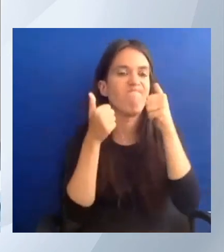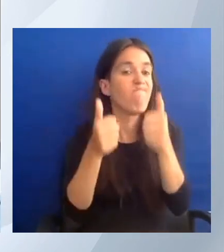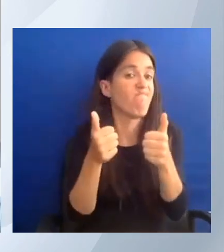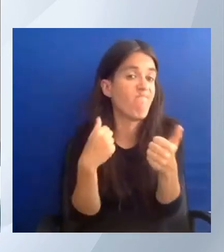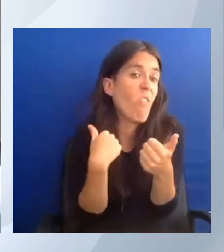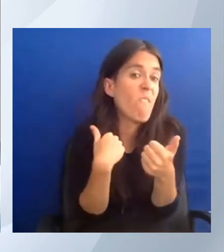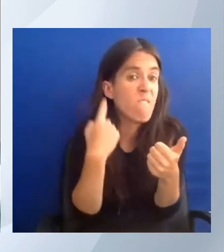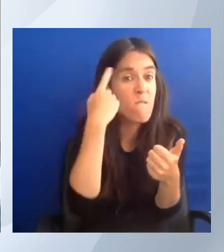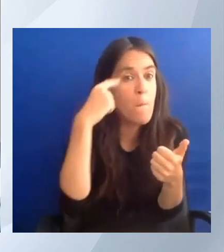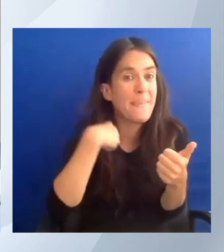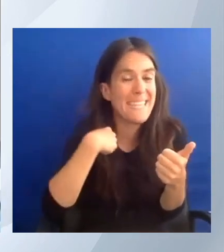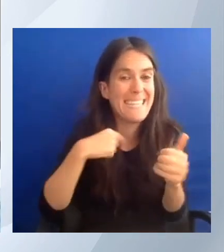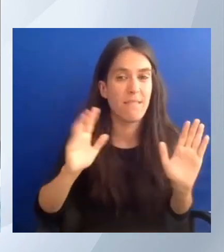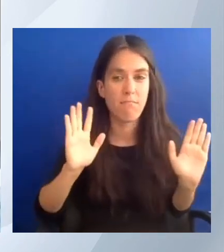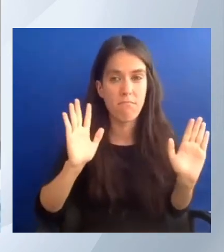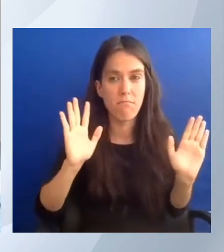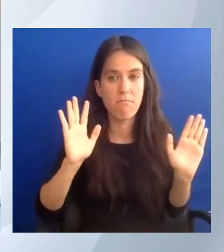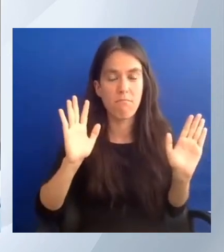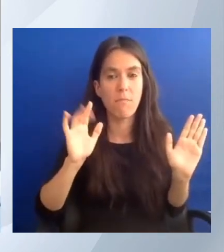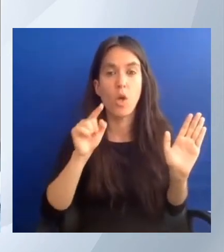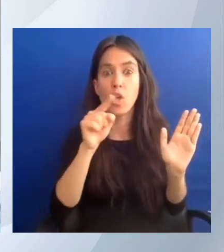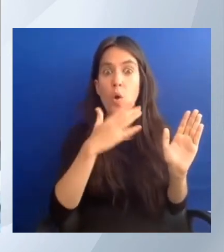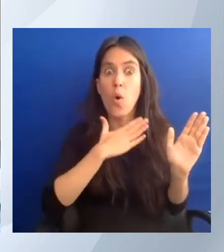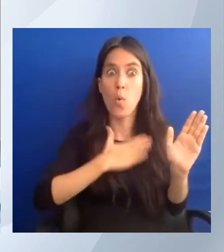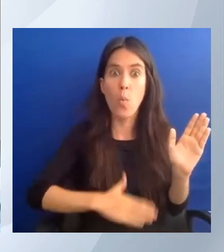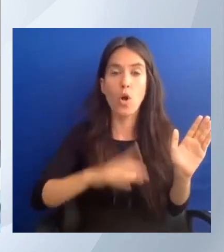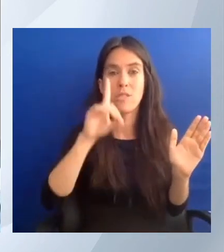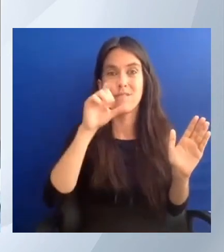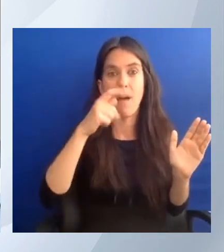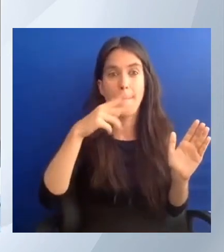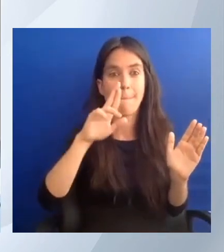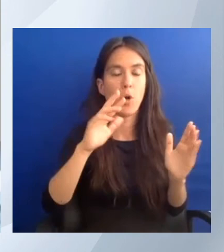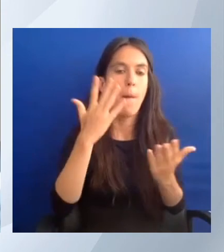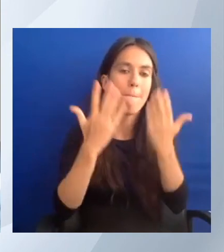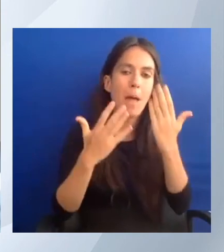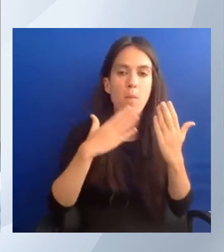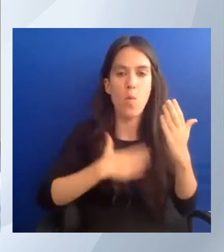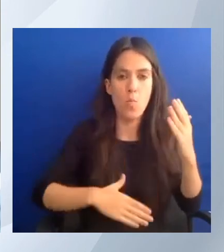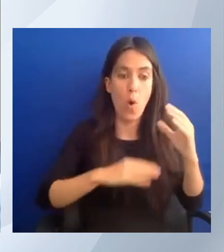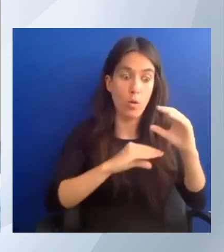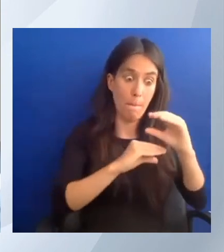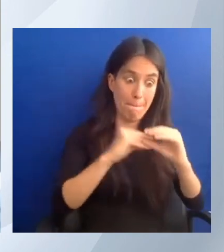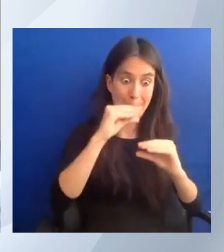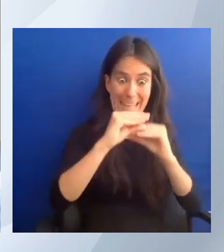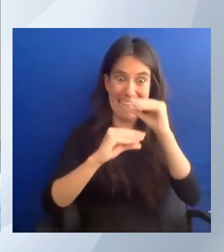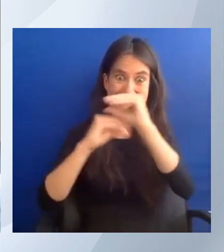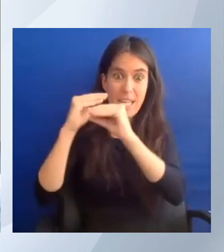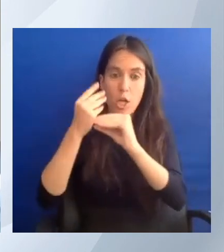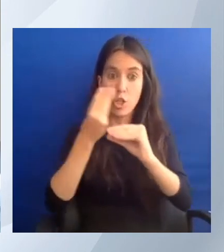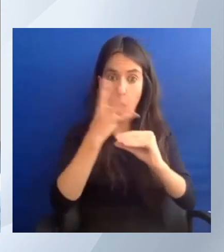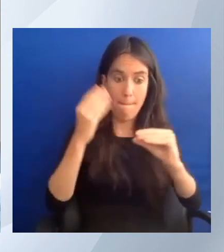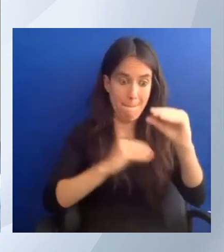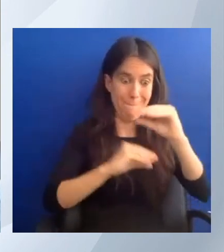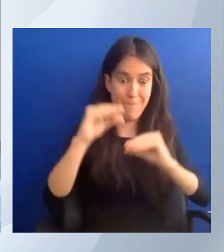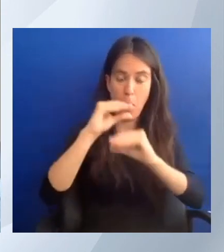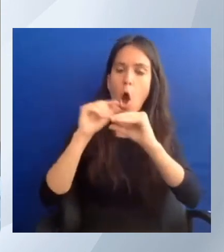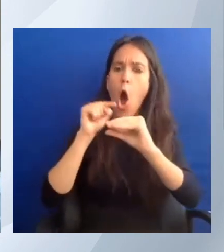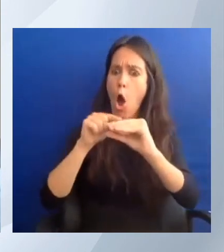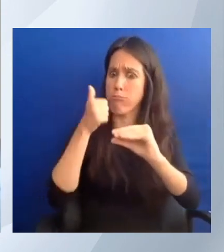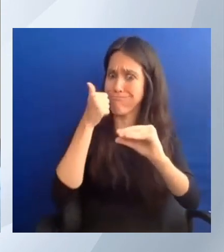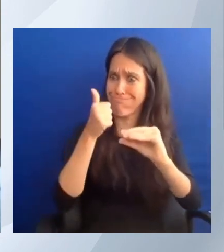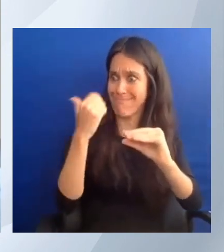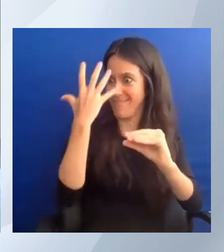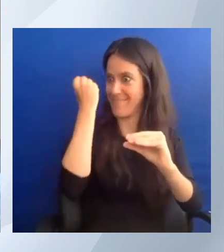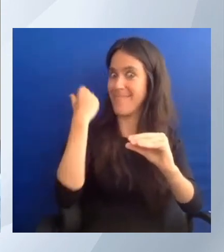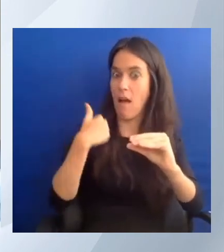before, that when you want to use Dapr, you can choose some of the building blocks and leave some of them. You can use one, you can use two, you can use